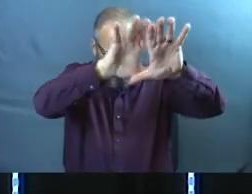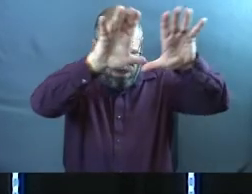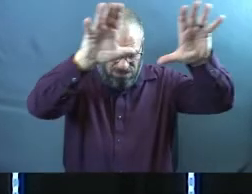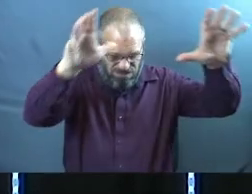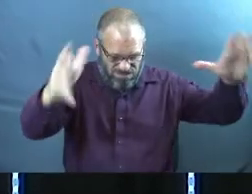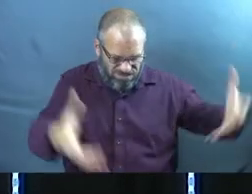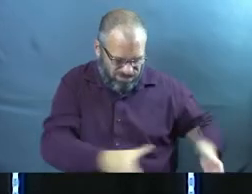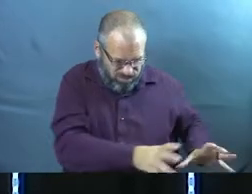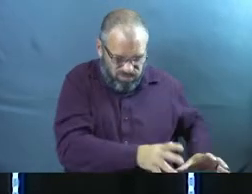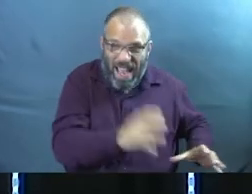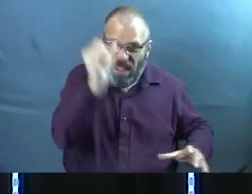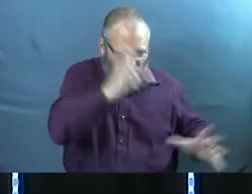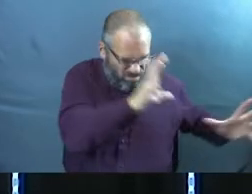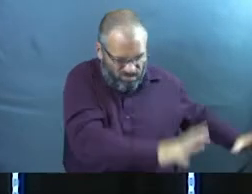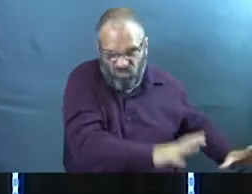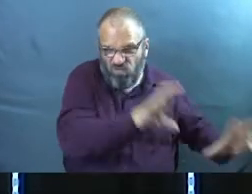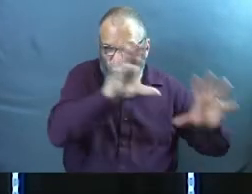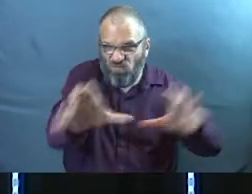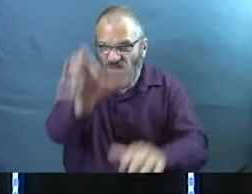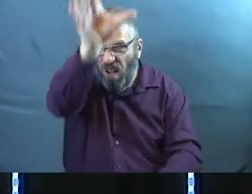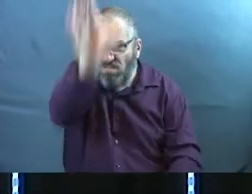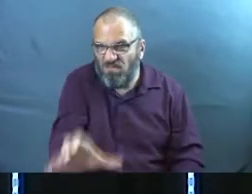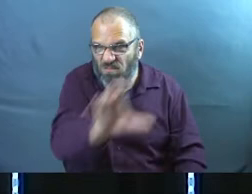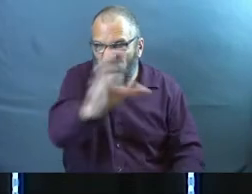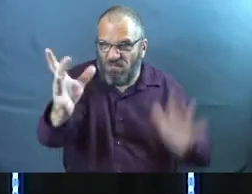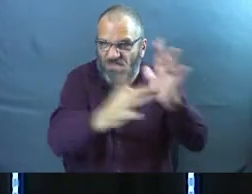son, and he suffered through that, not only the